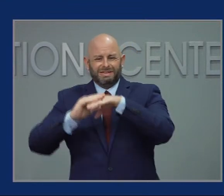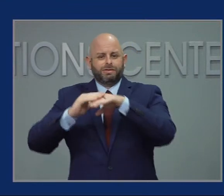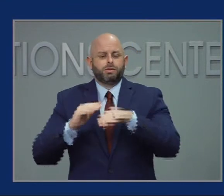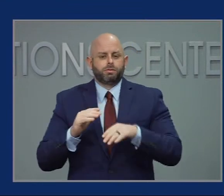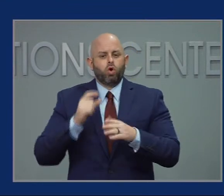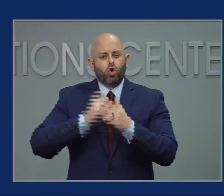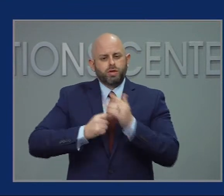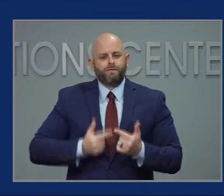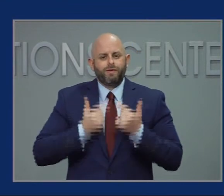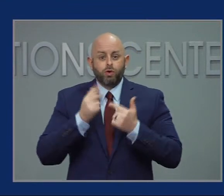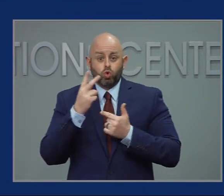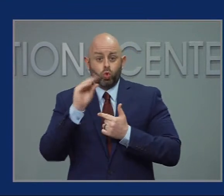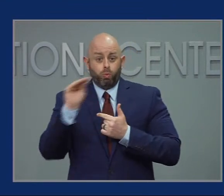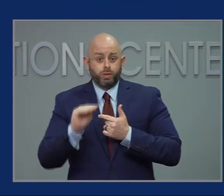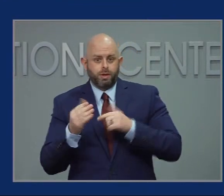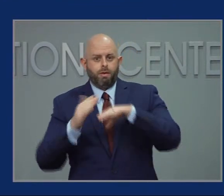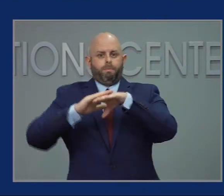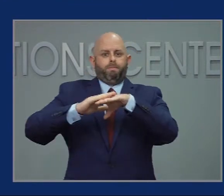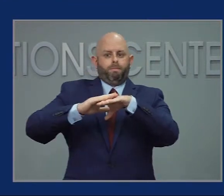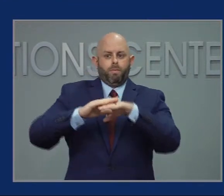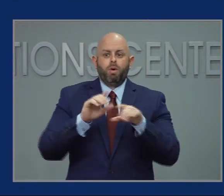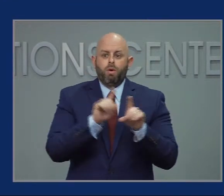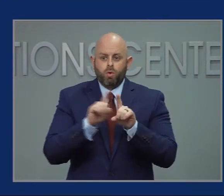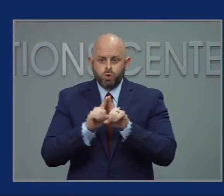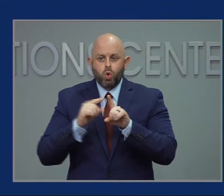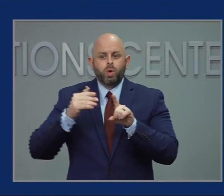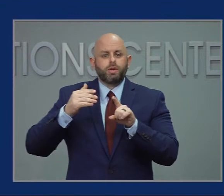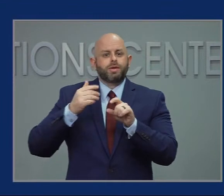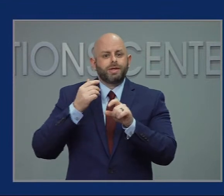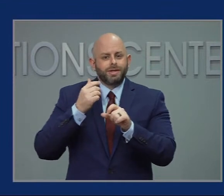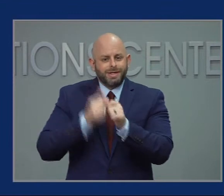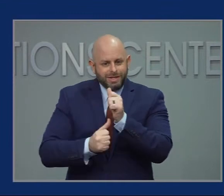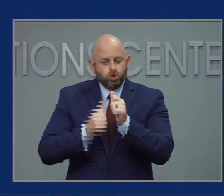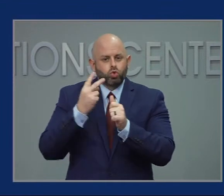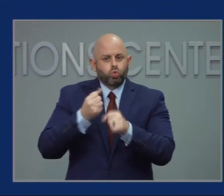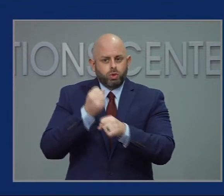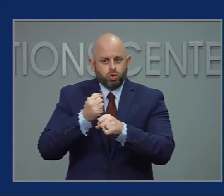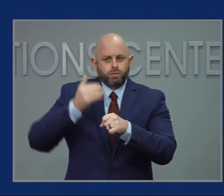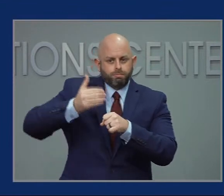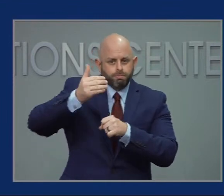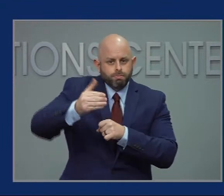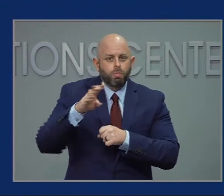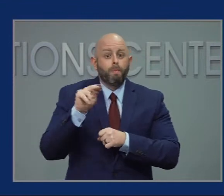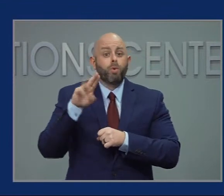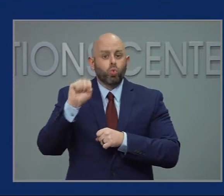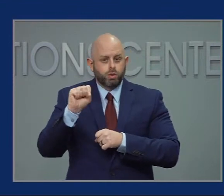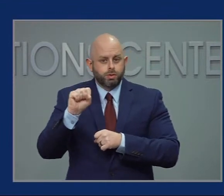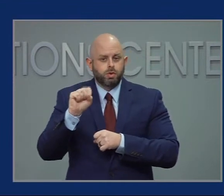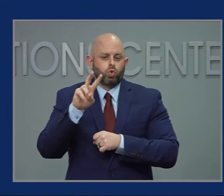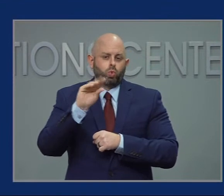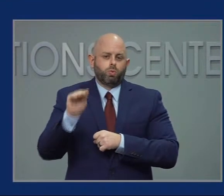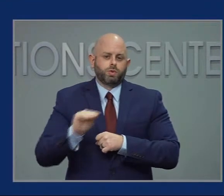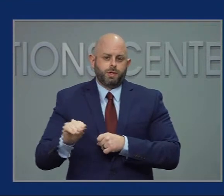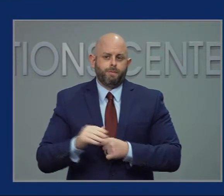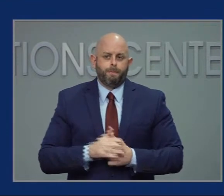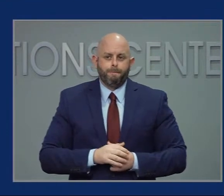as an additional 2% retiree bonus in each fiscal year.